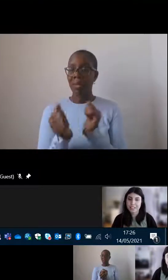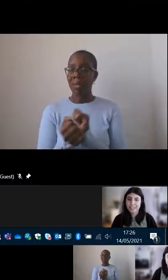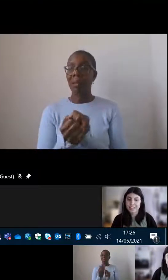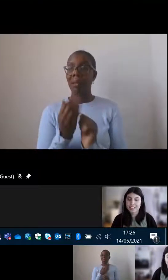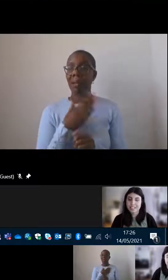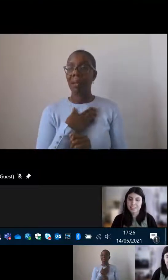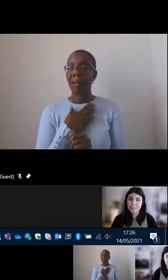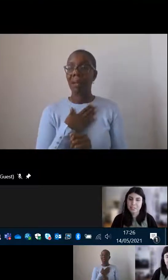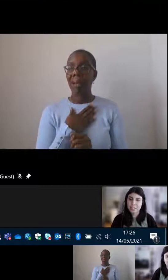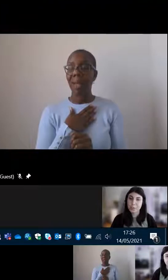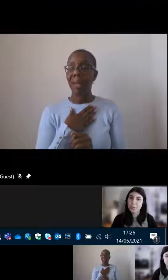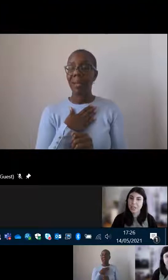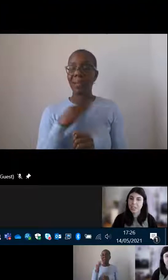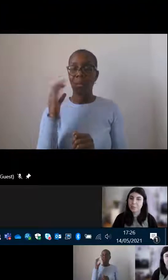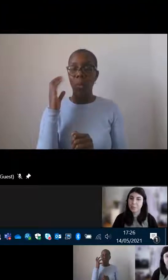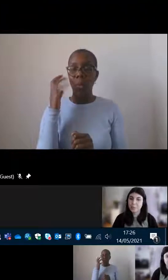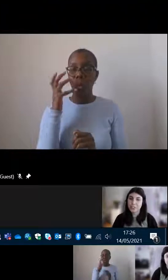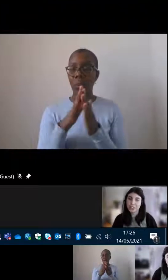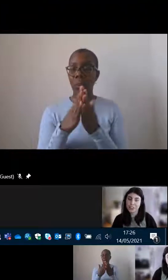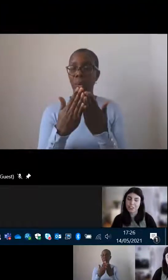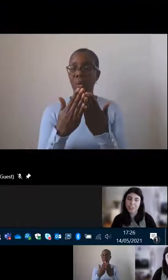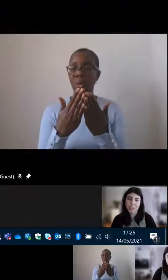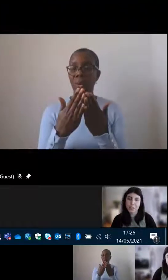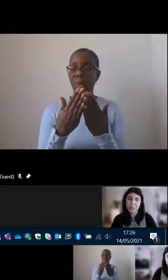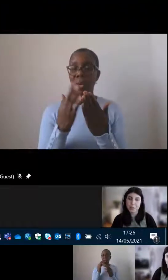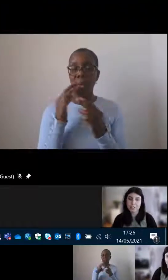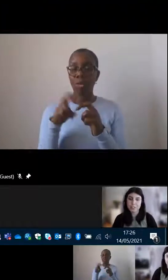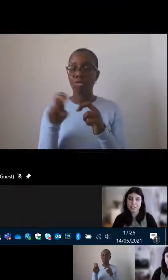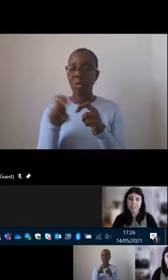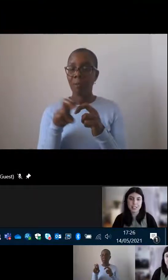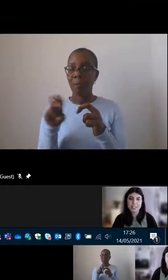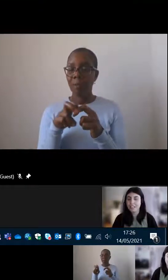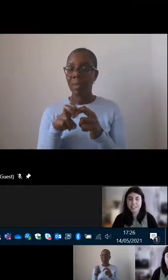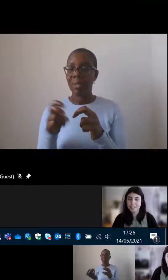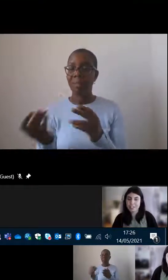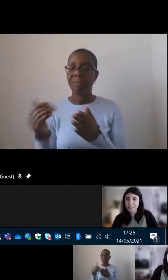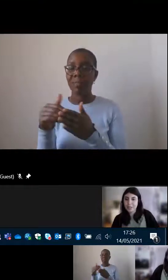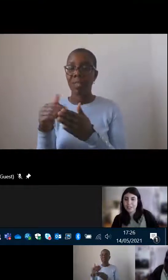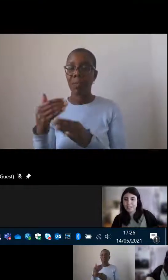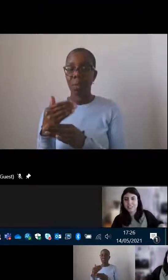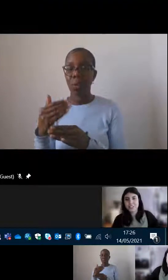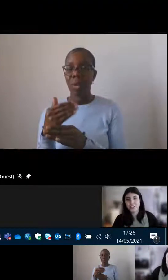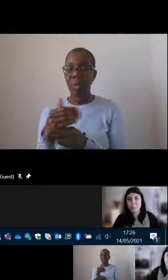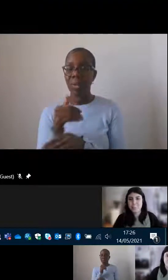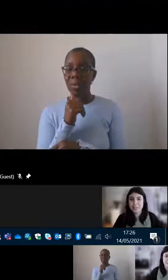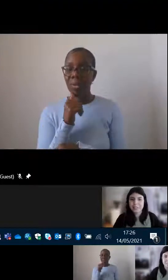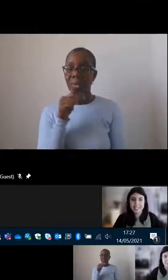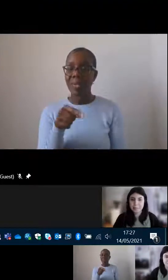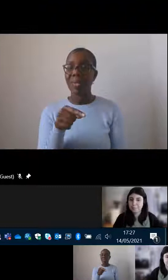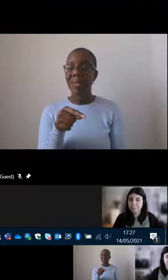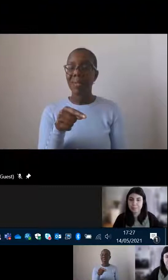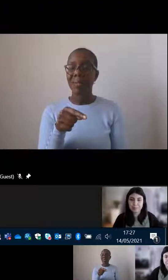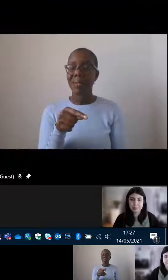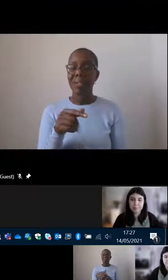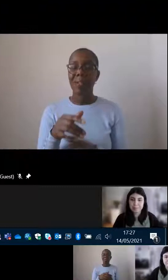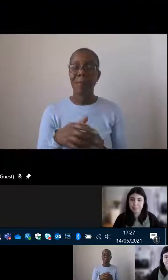So that's a really cool way when you're on the go, especially during this year when everything's super